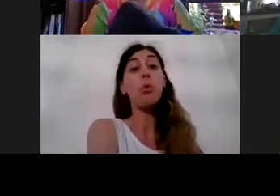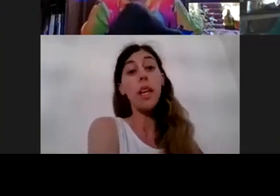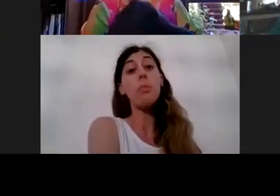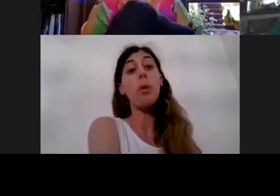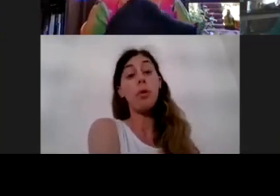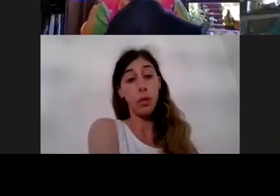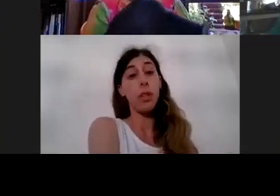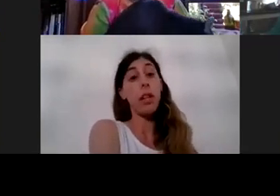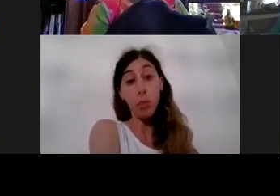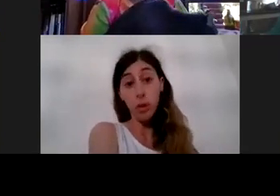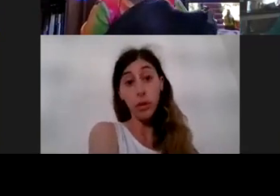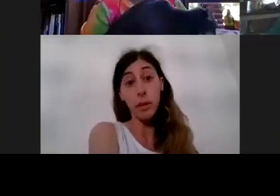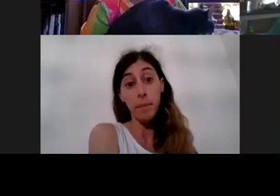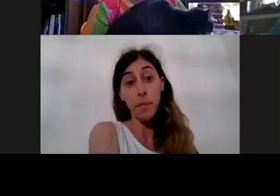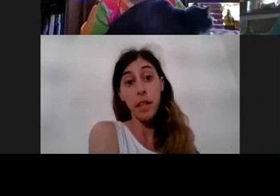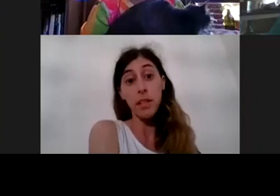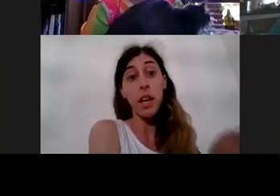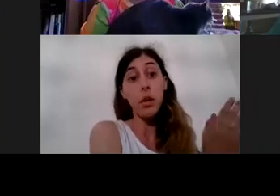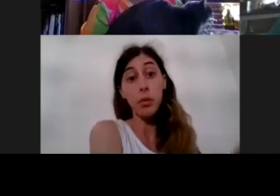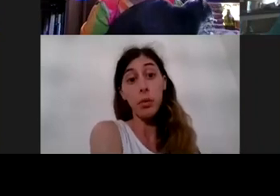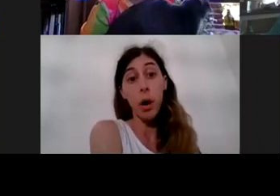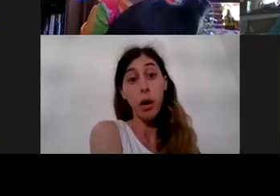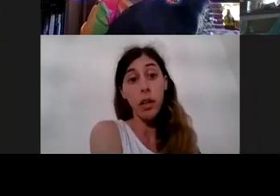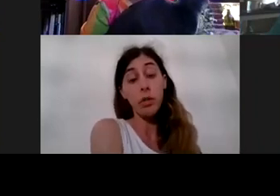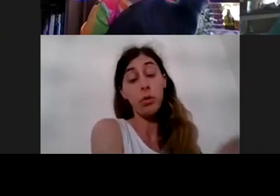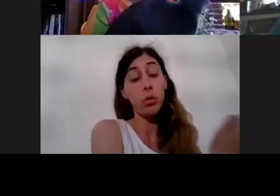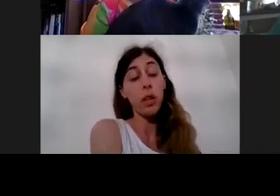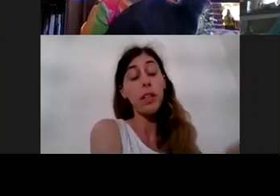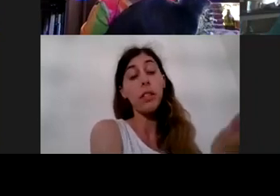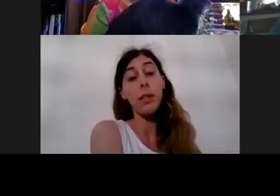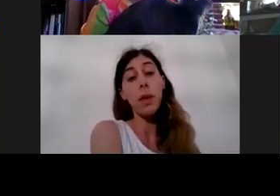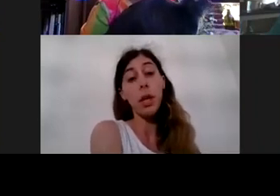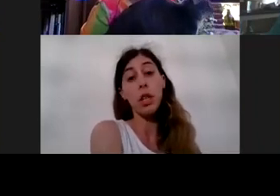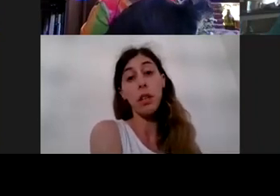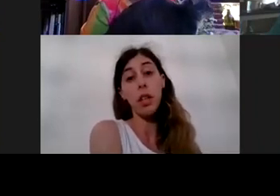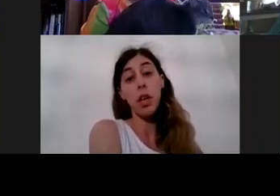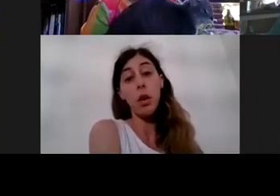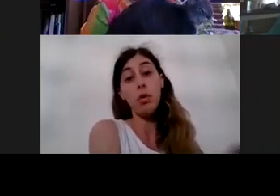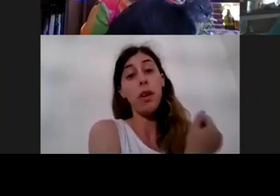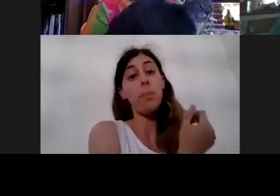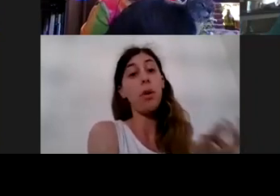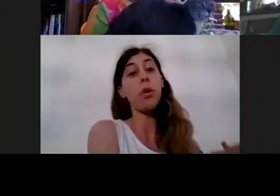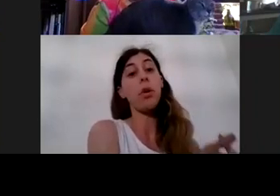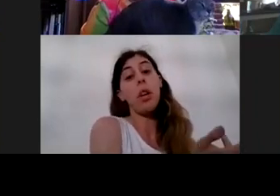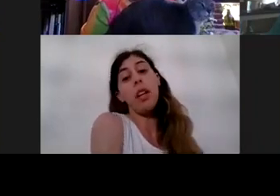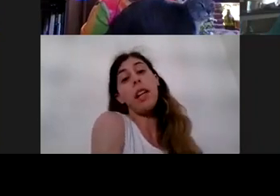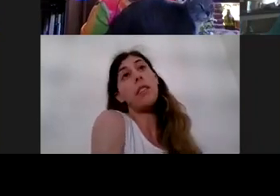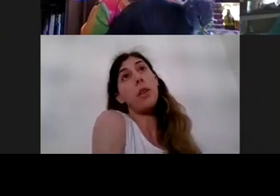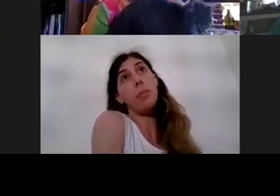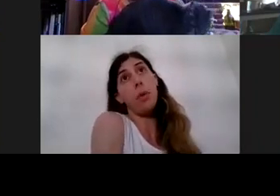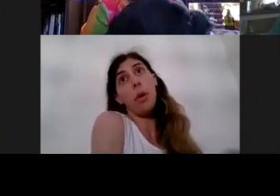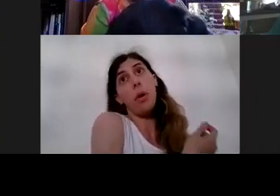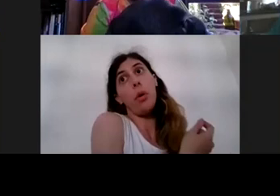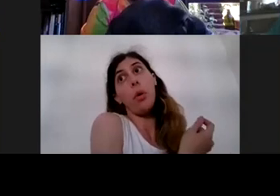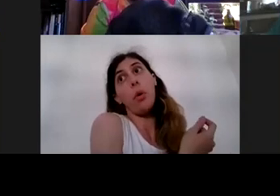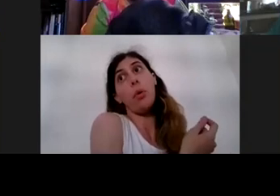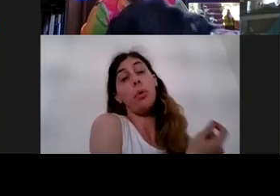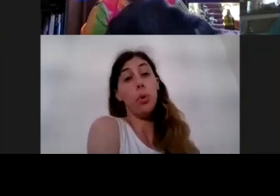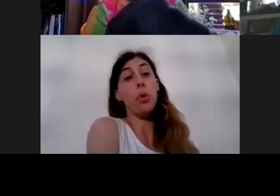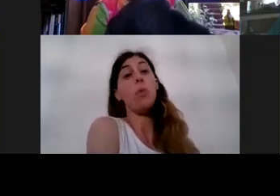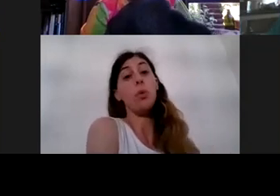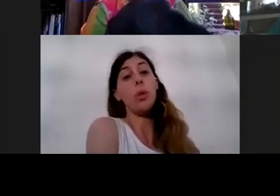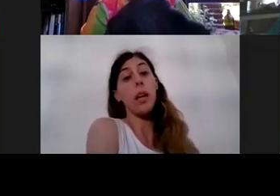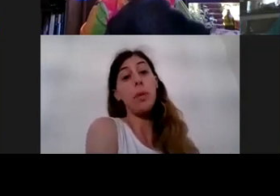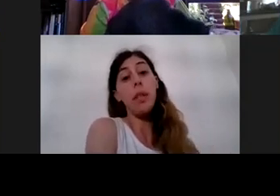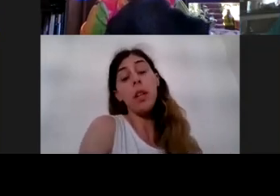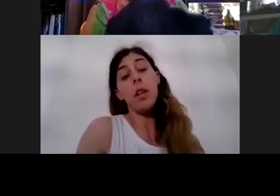is hair removal. They should have the right to go to any healthcare professional, and